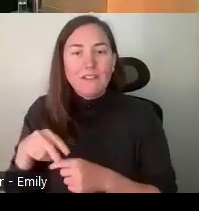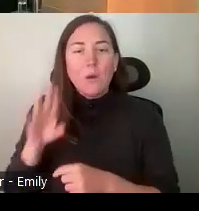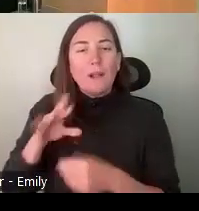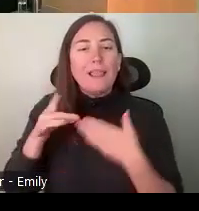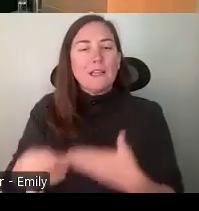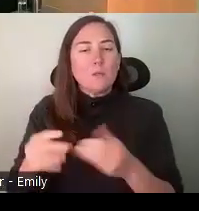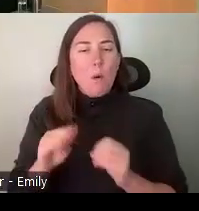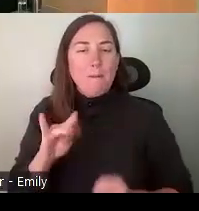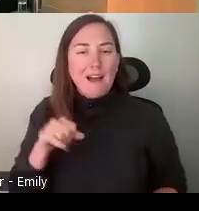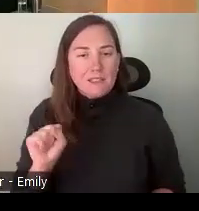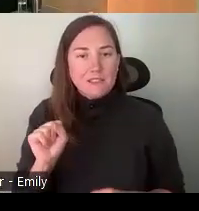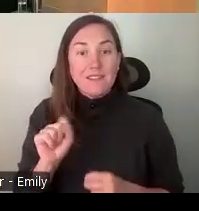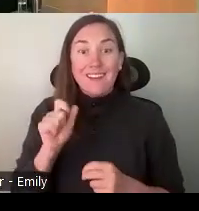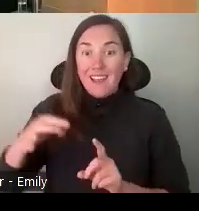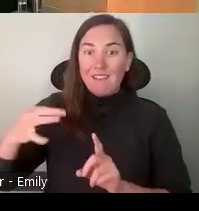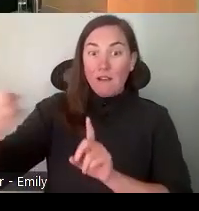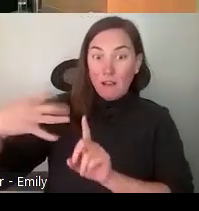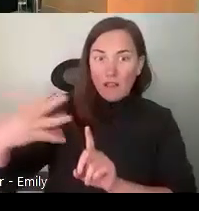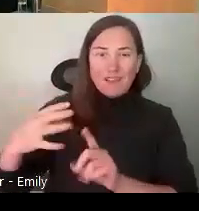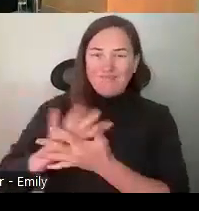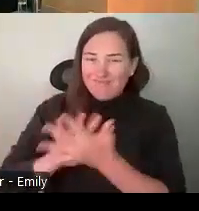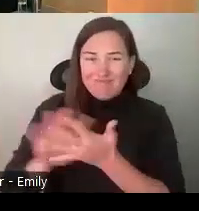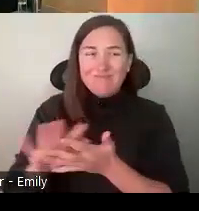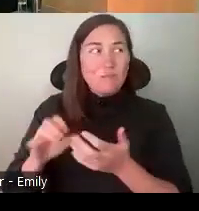when sensory signals are ambiguous.